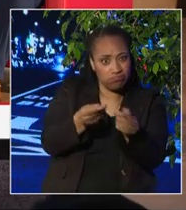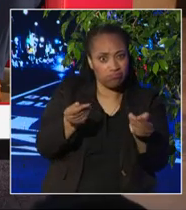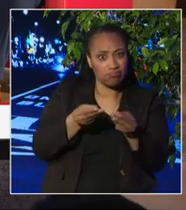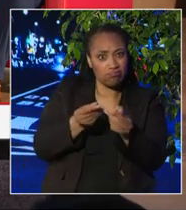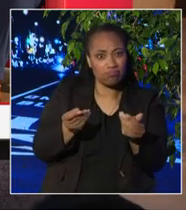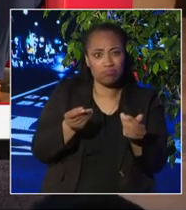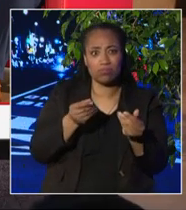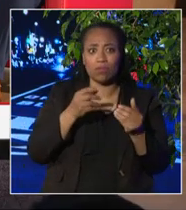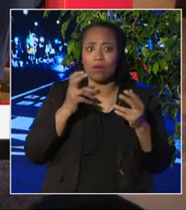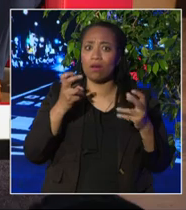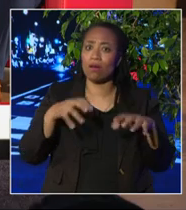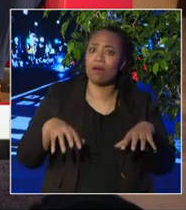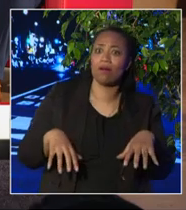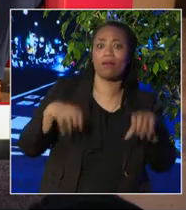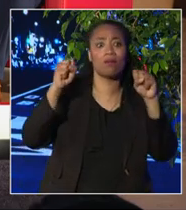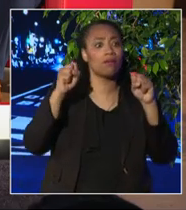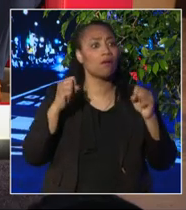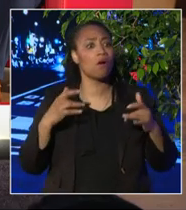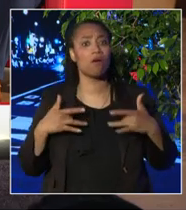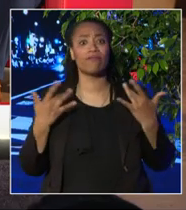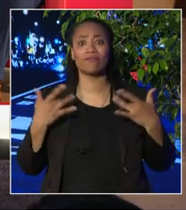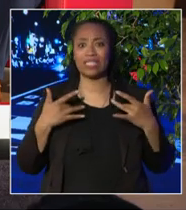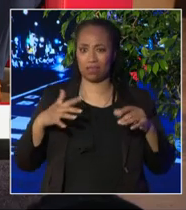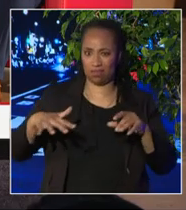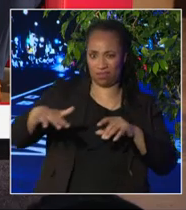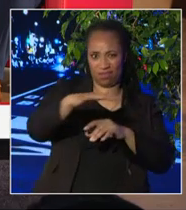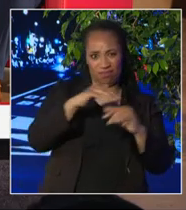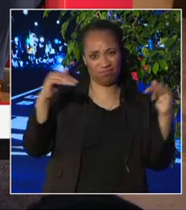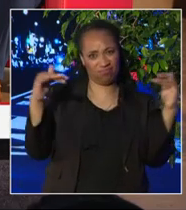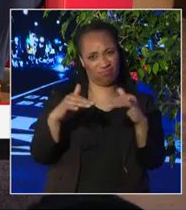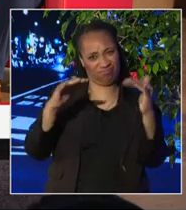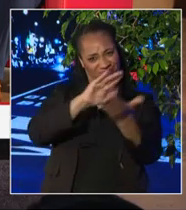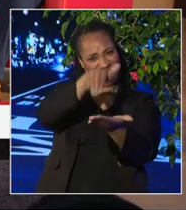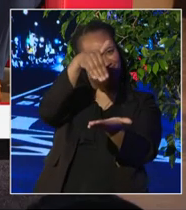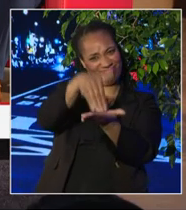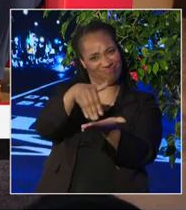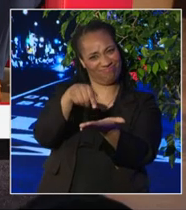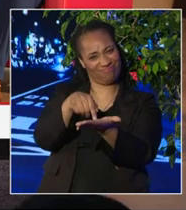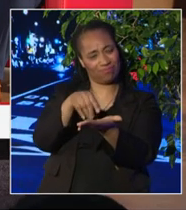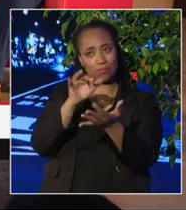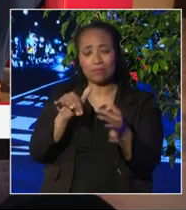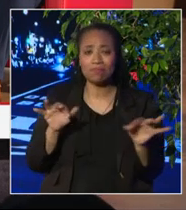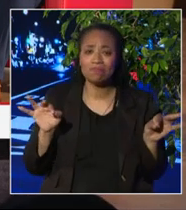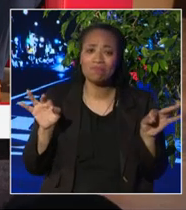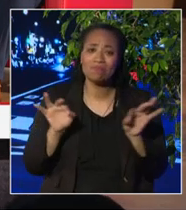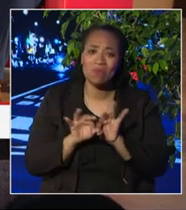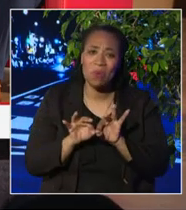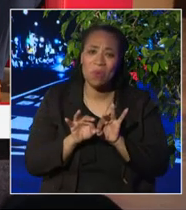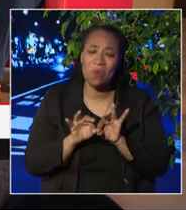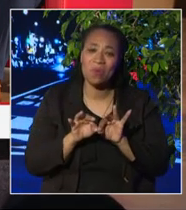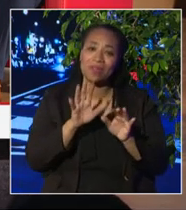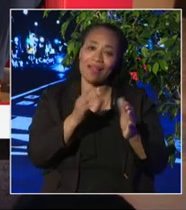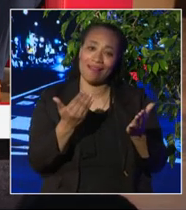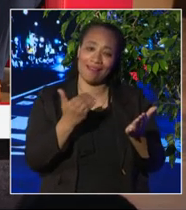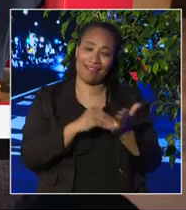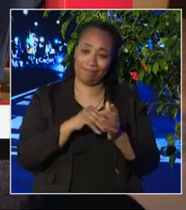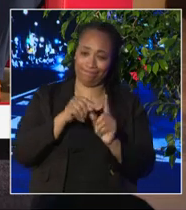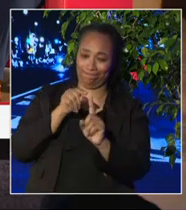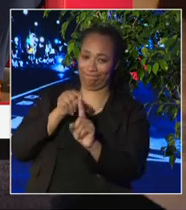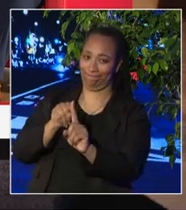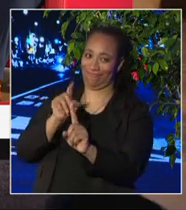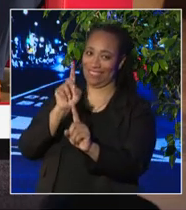is also important for our economy. But the downtown and the value of our